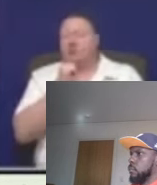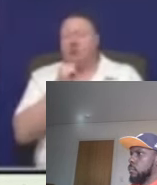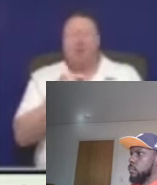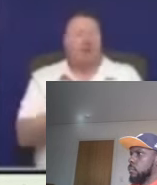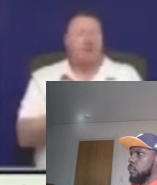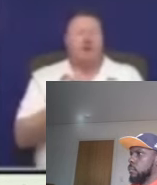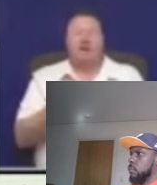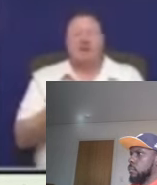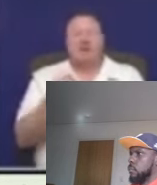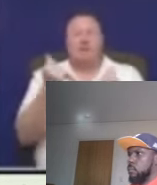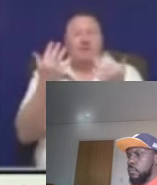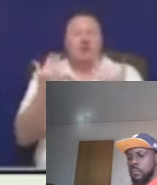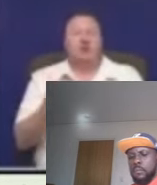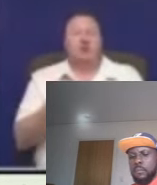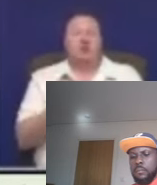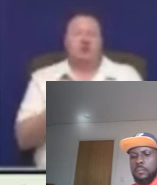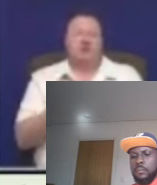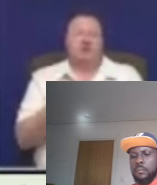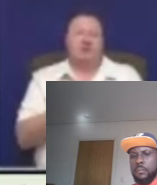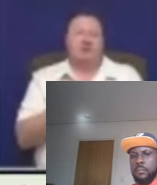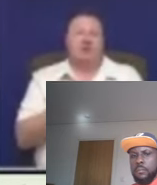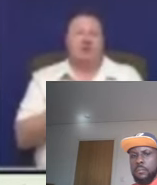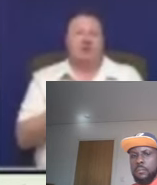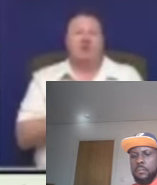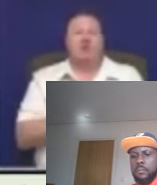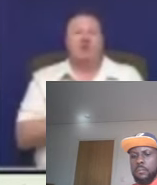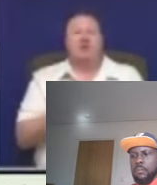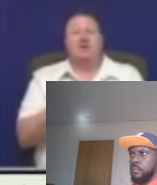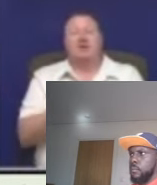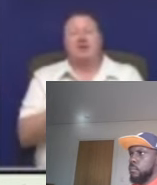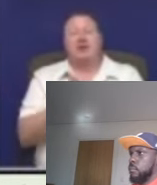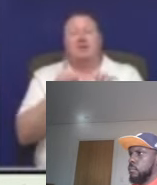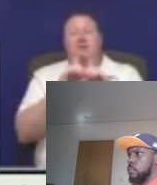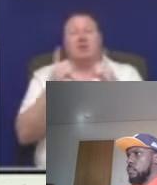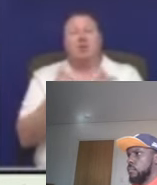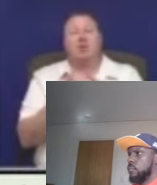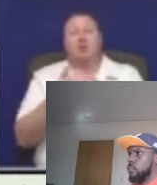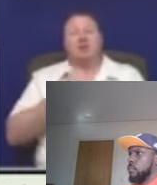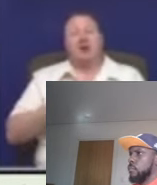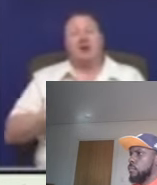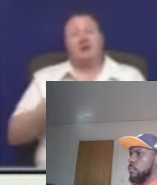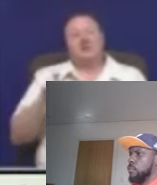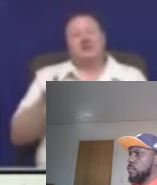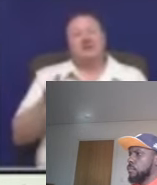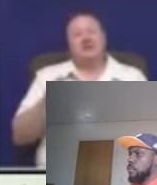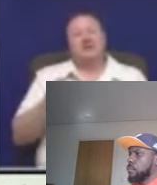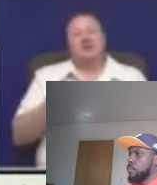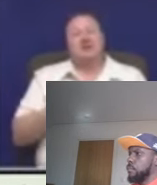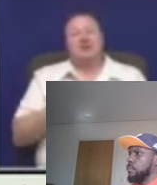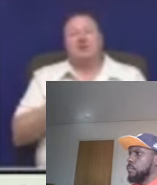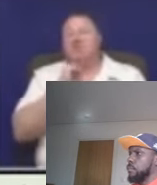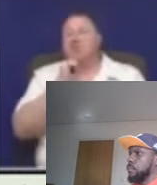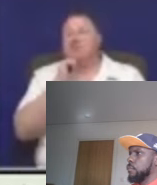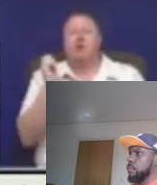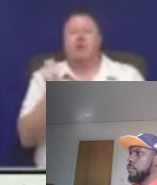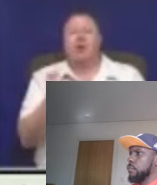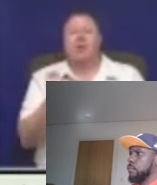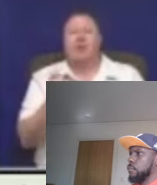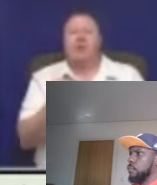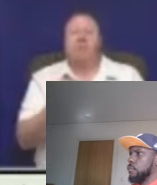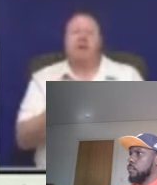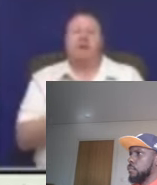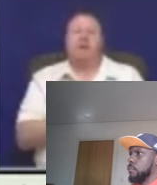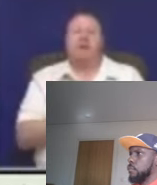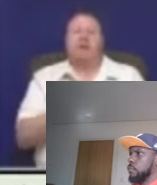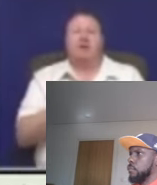with contractors. We have seen that client departments often contribute to these delays by withholding payments to contractors,